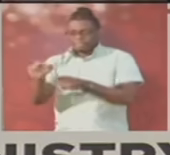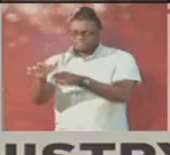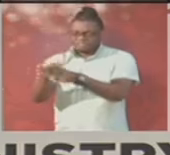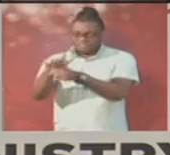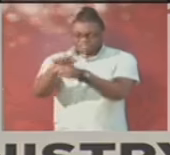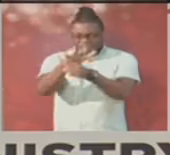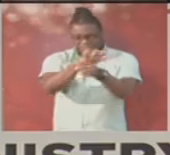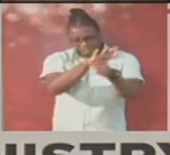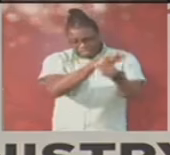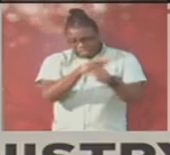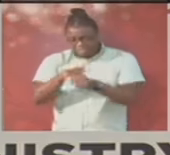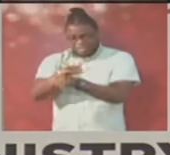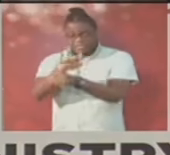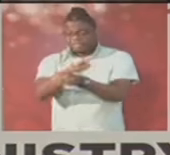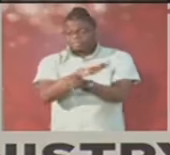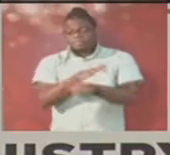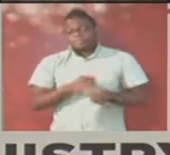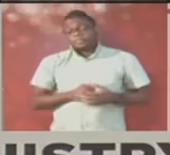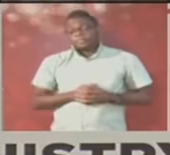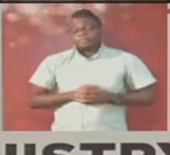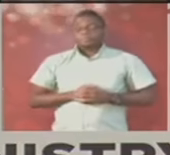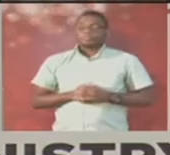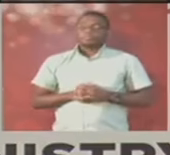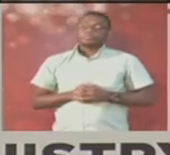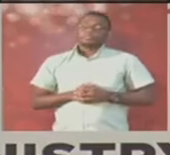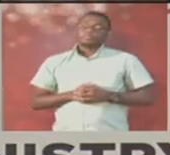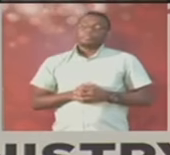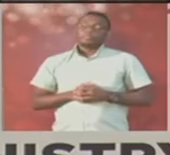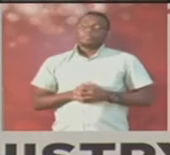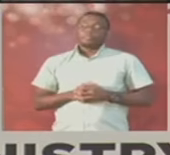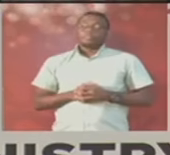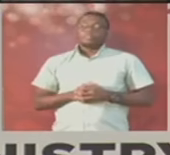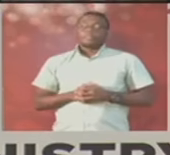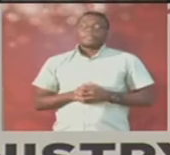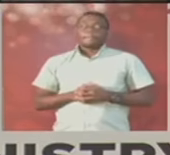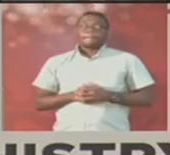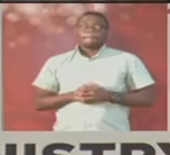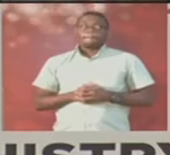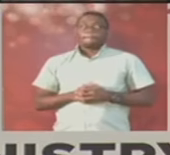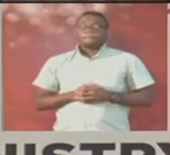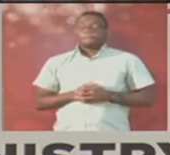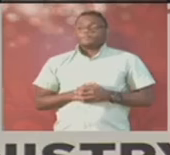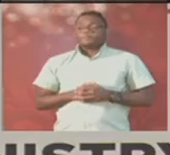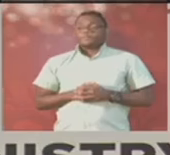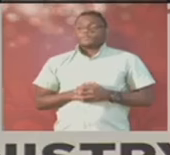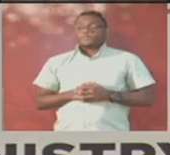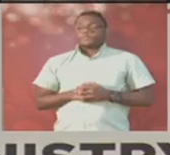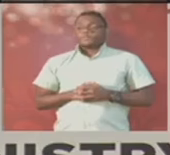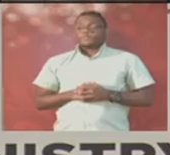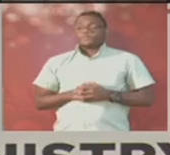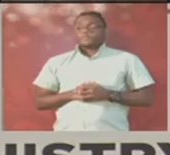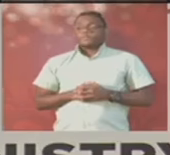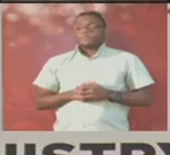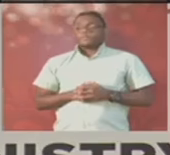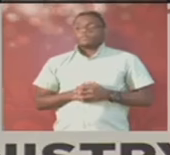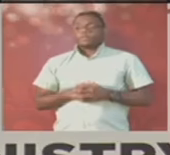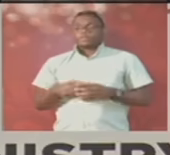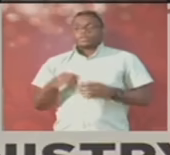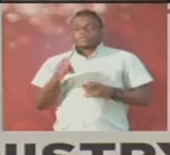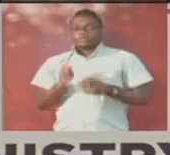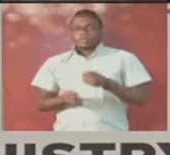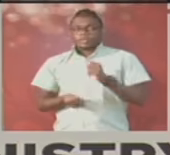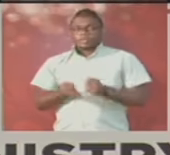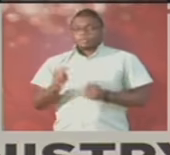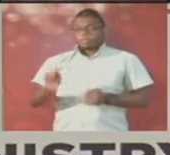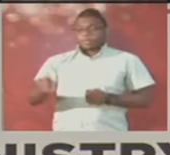post the slides so that we can have the viewing population follow? And in Trinidad and Tobago, there